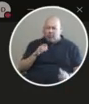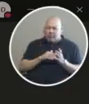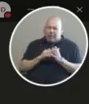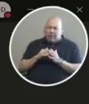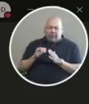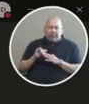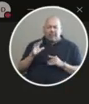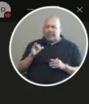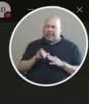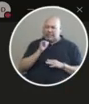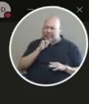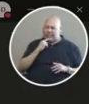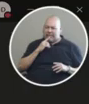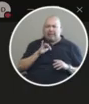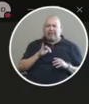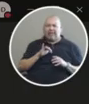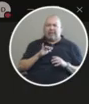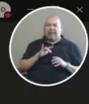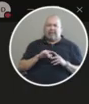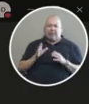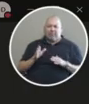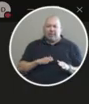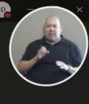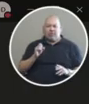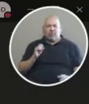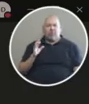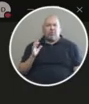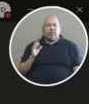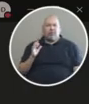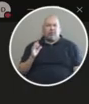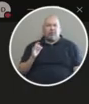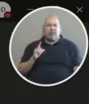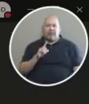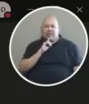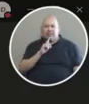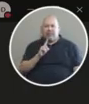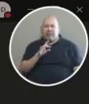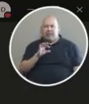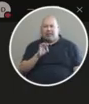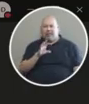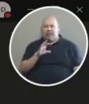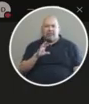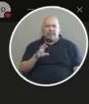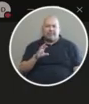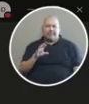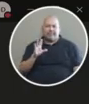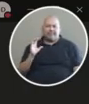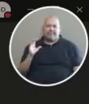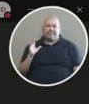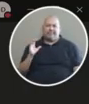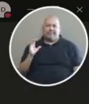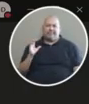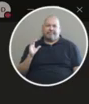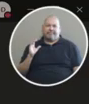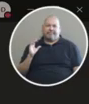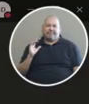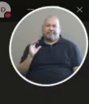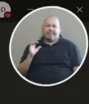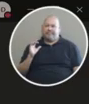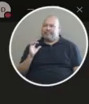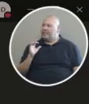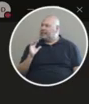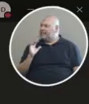that's just the arena, and that's not mentioning the other plans. You know, I mean, just don't be fucking idiots. This is real money, not monopoly.